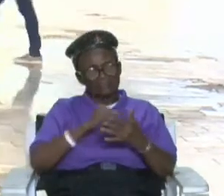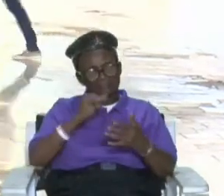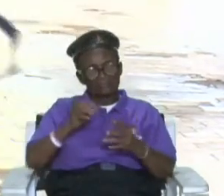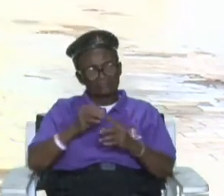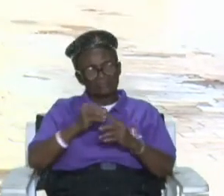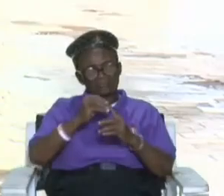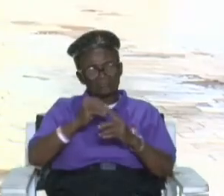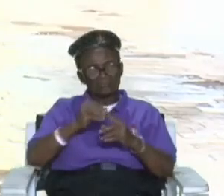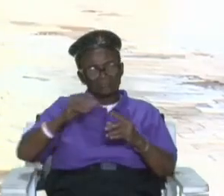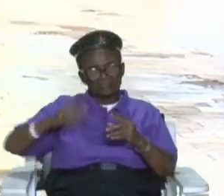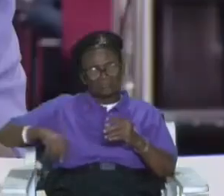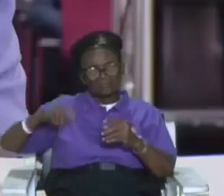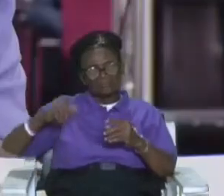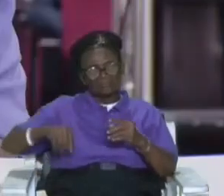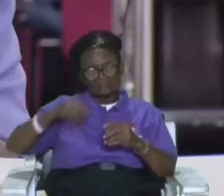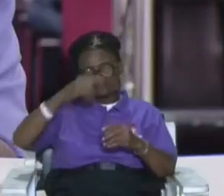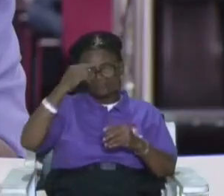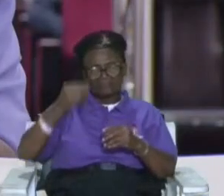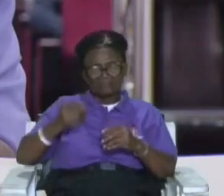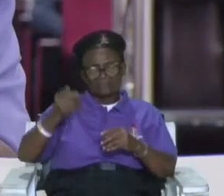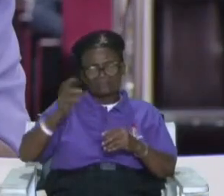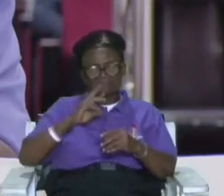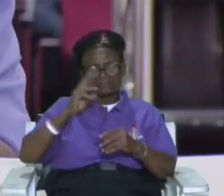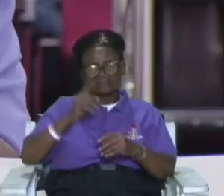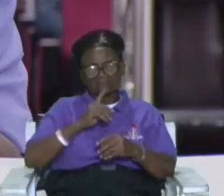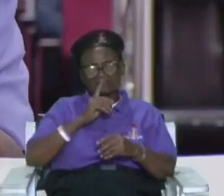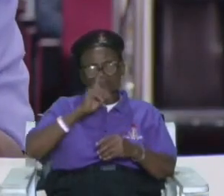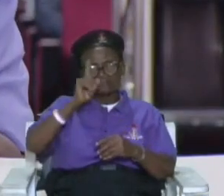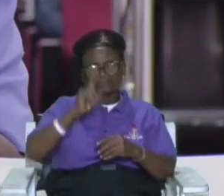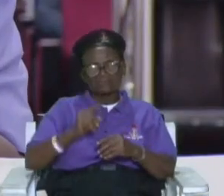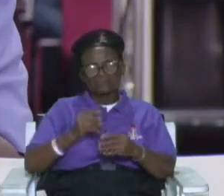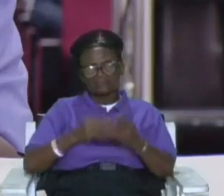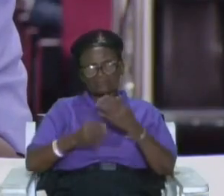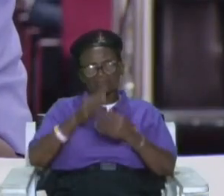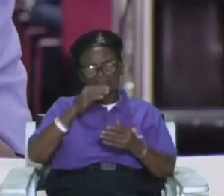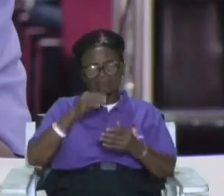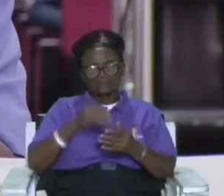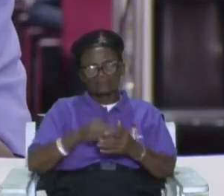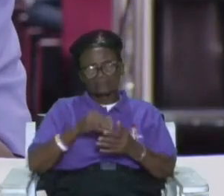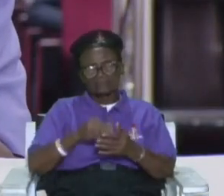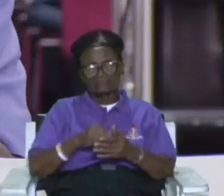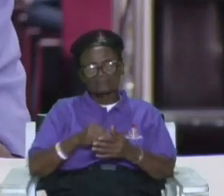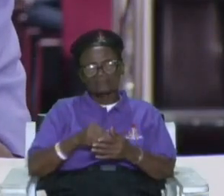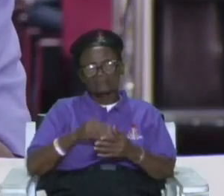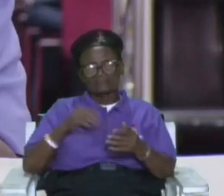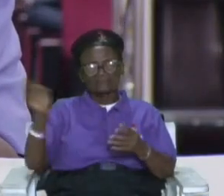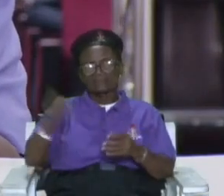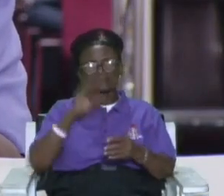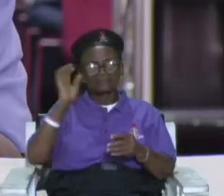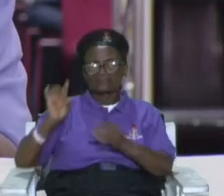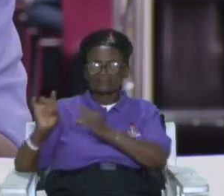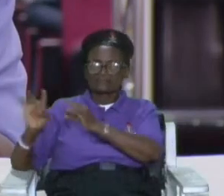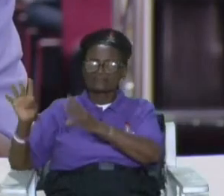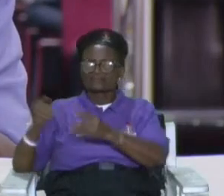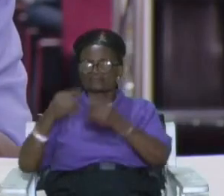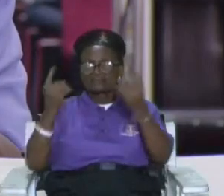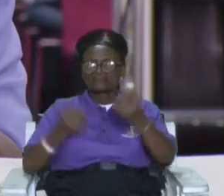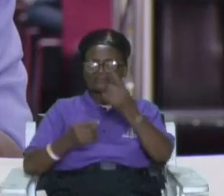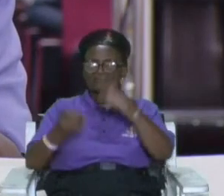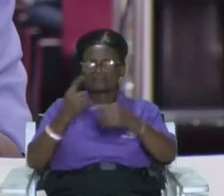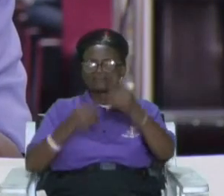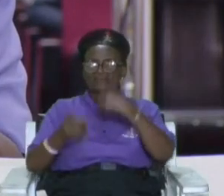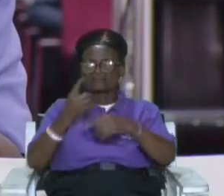Because when you are truly born again, you will hate sin. Come